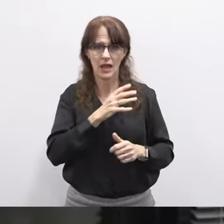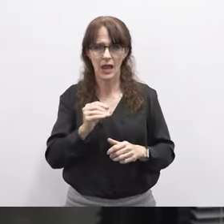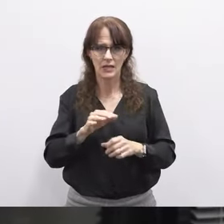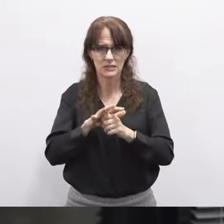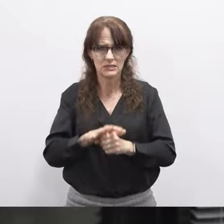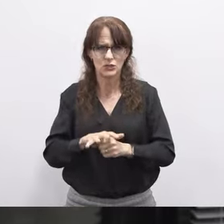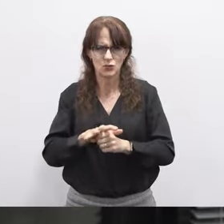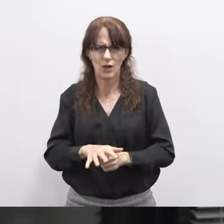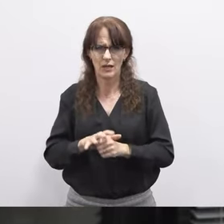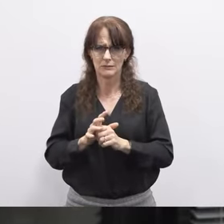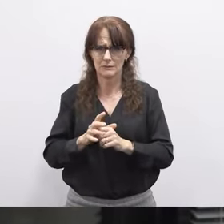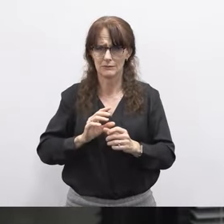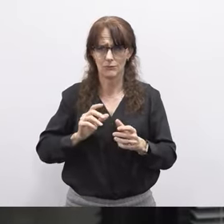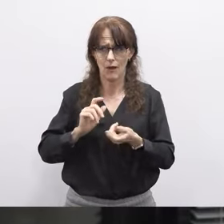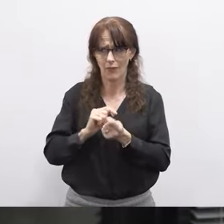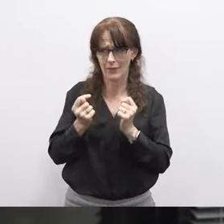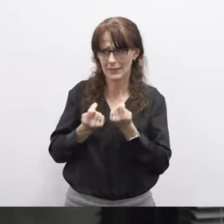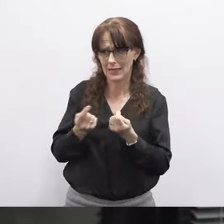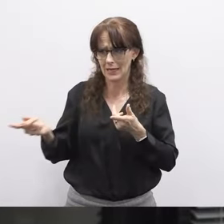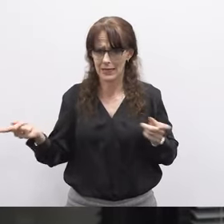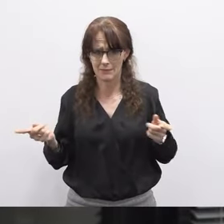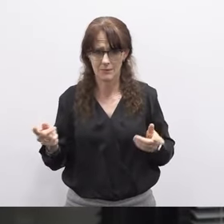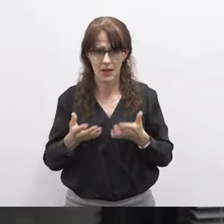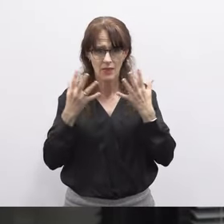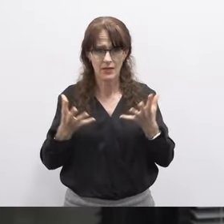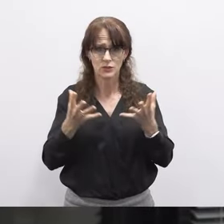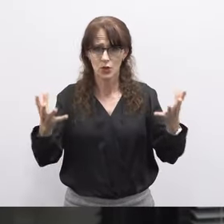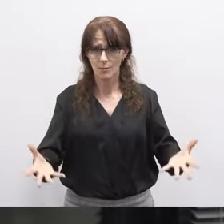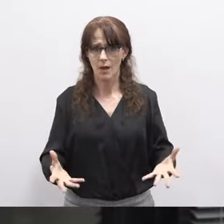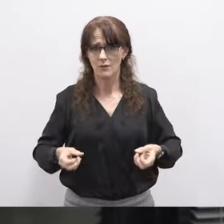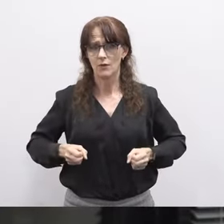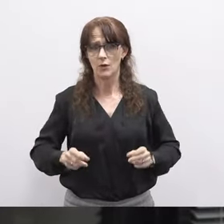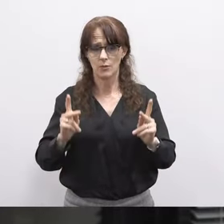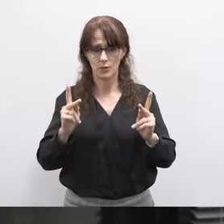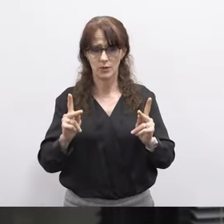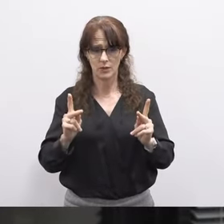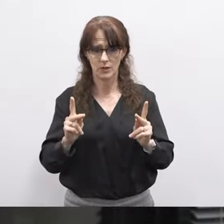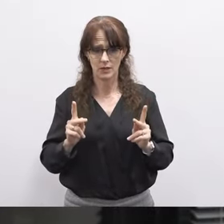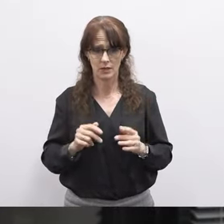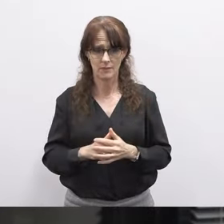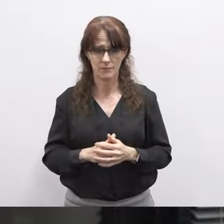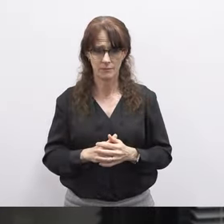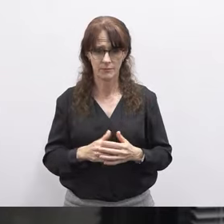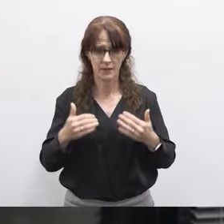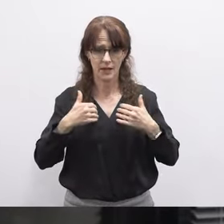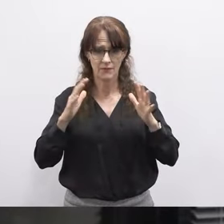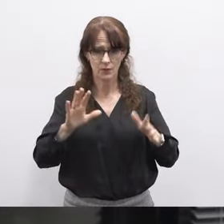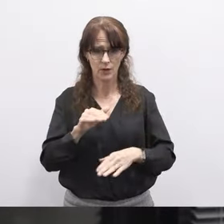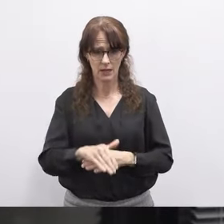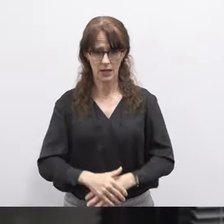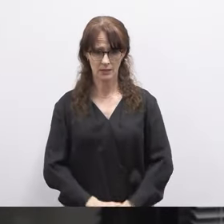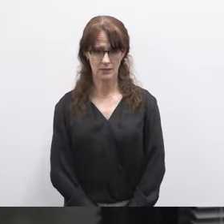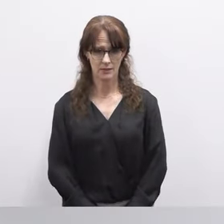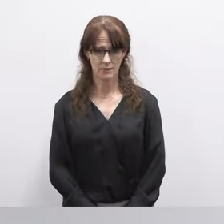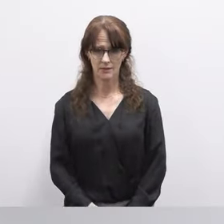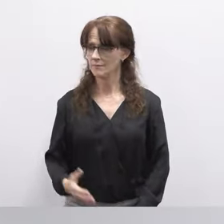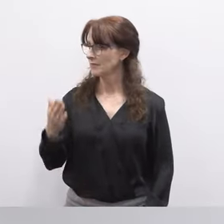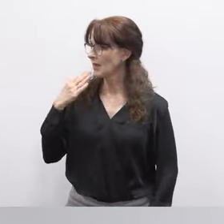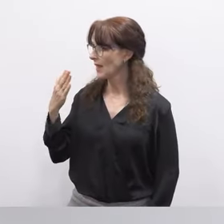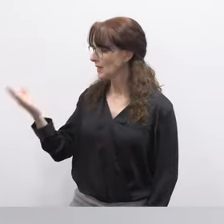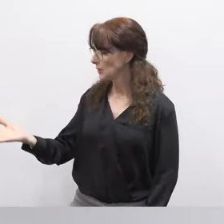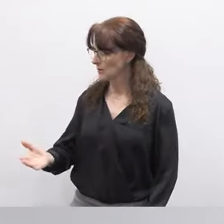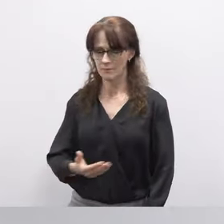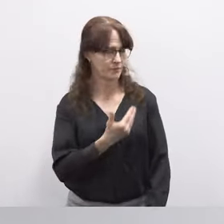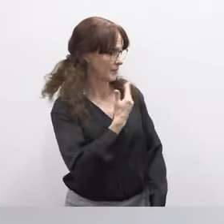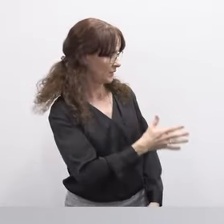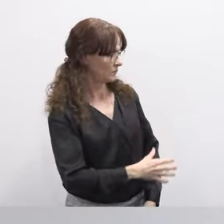relationships within teams. Thank you so much for this opportunity, and have a great night. Thank you, Layla. Thank